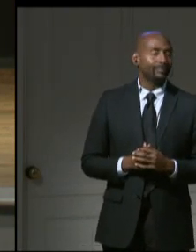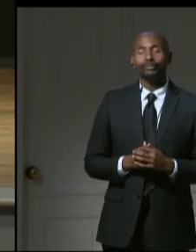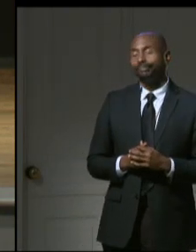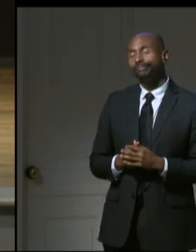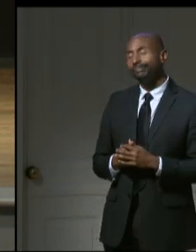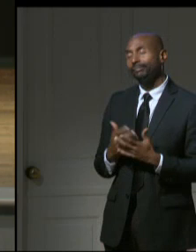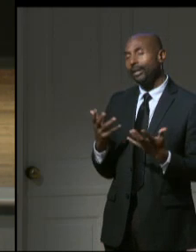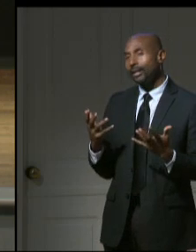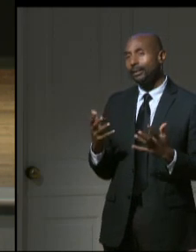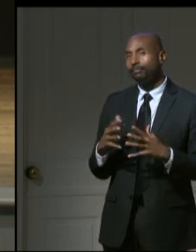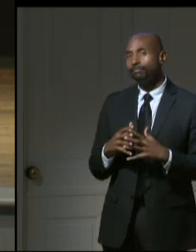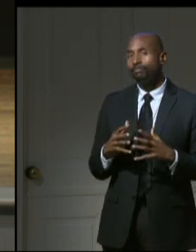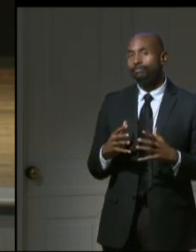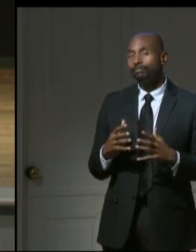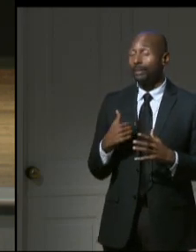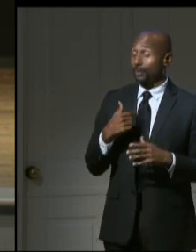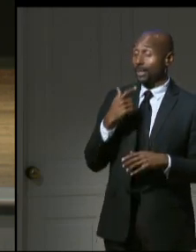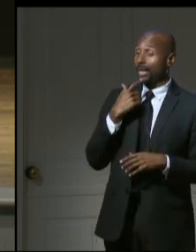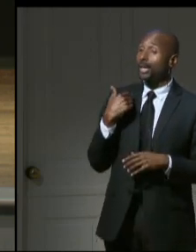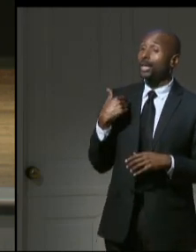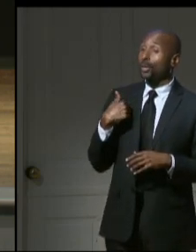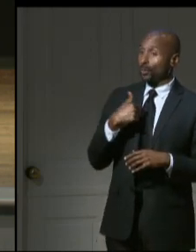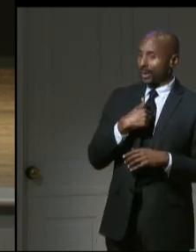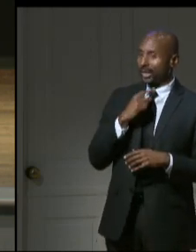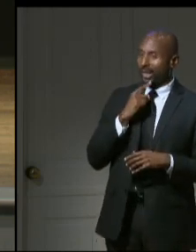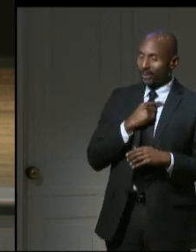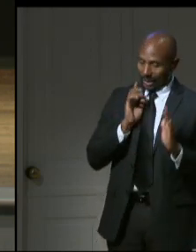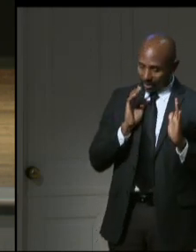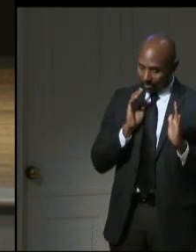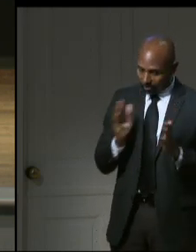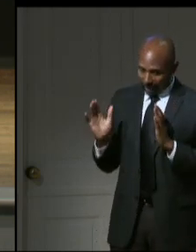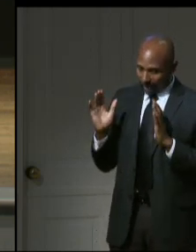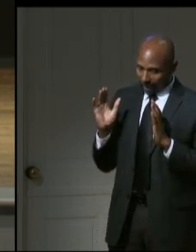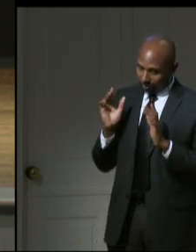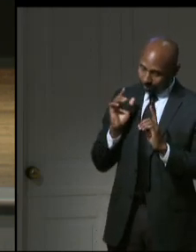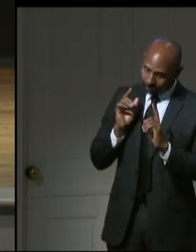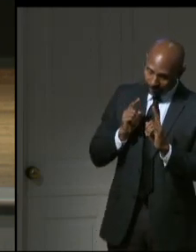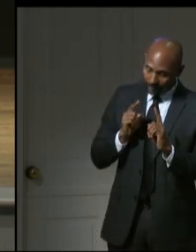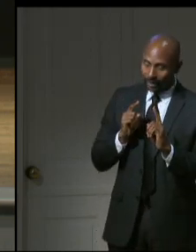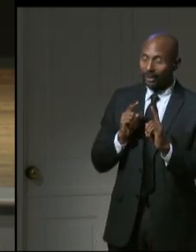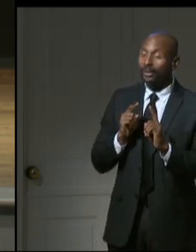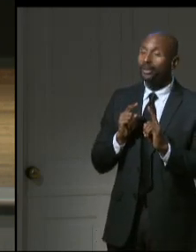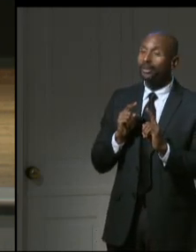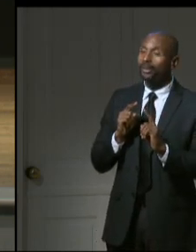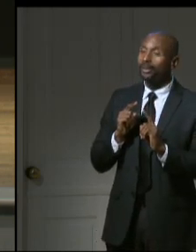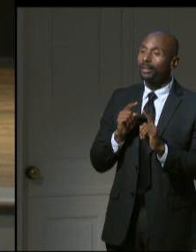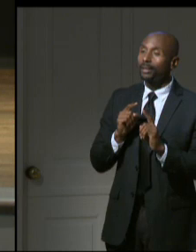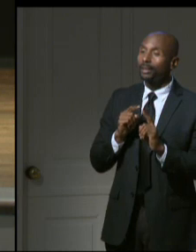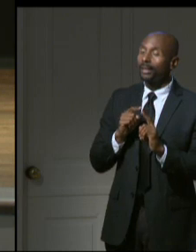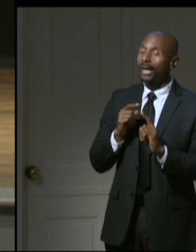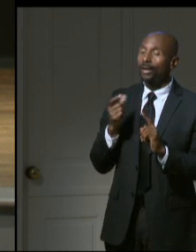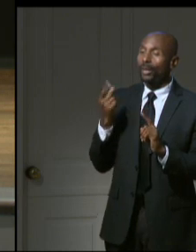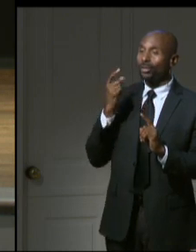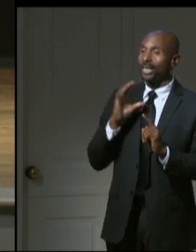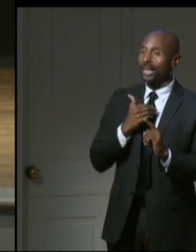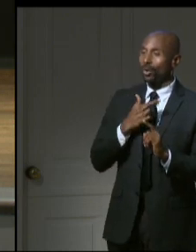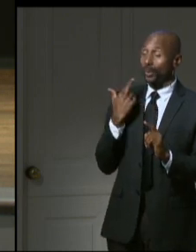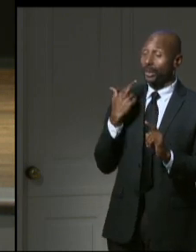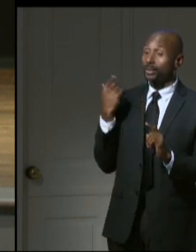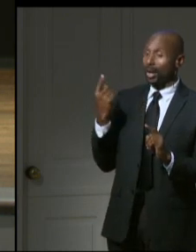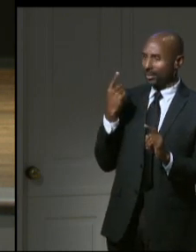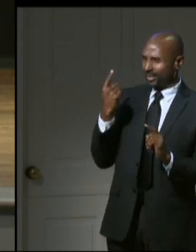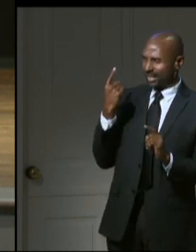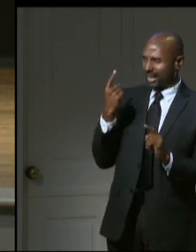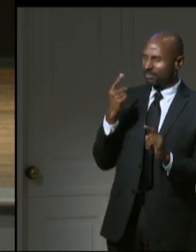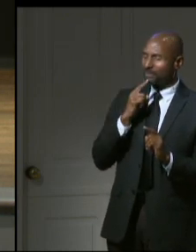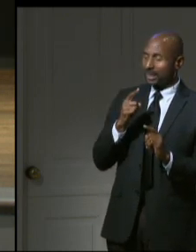I would say that we take calculated risks all the time, and because we spend a lot